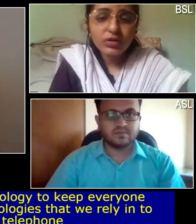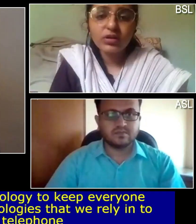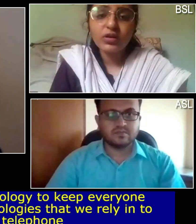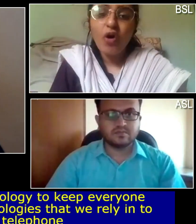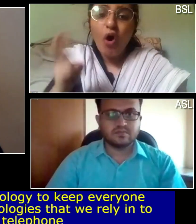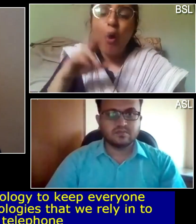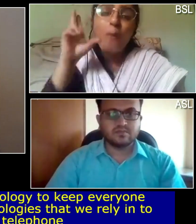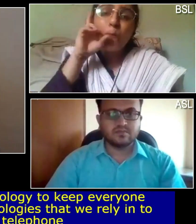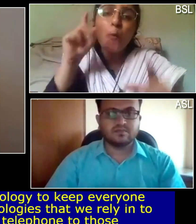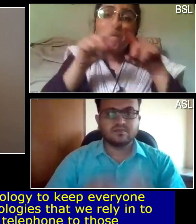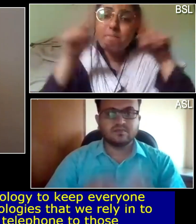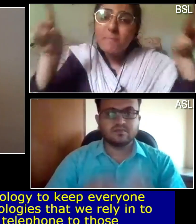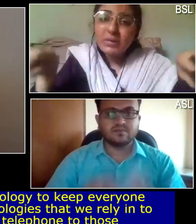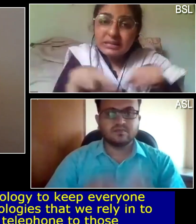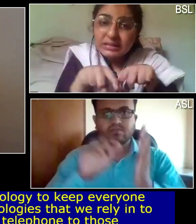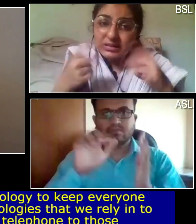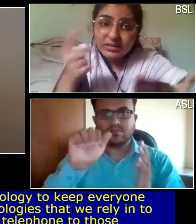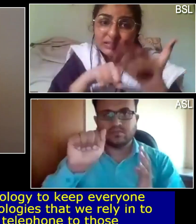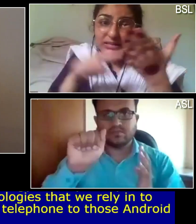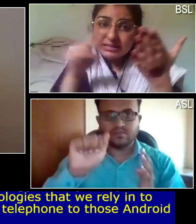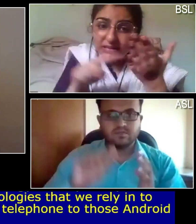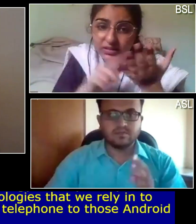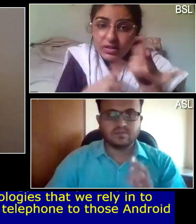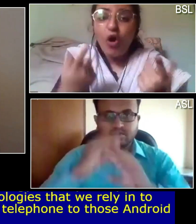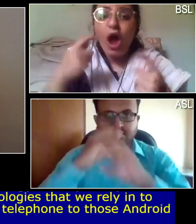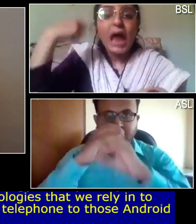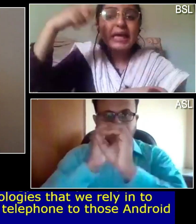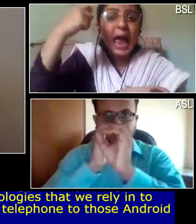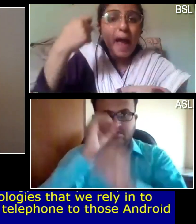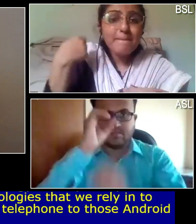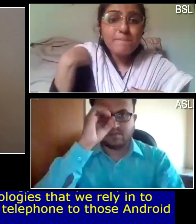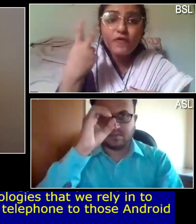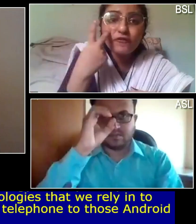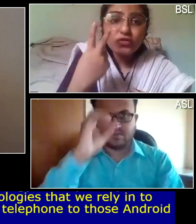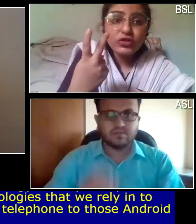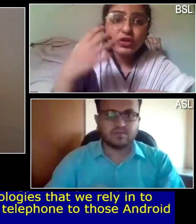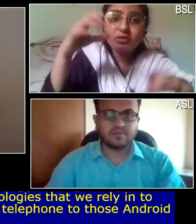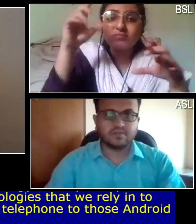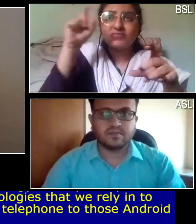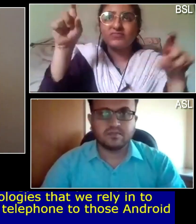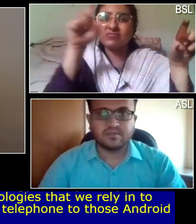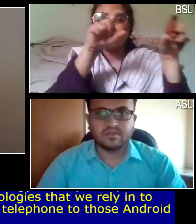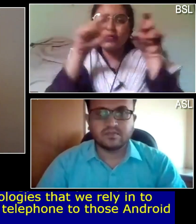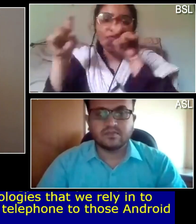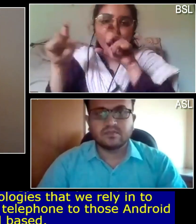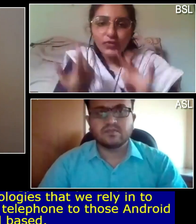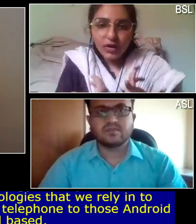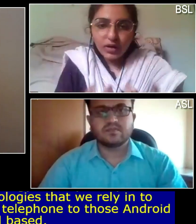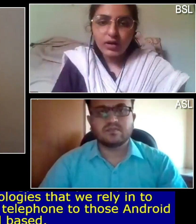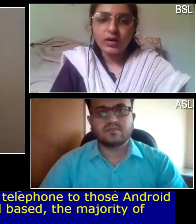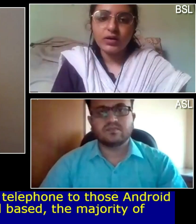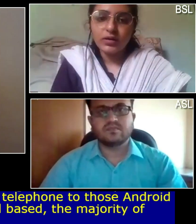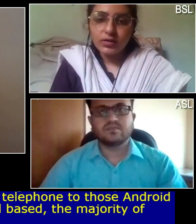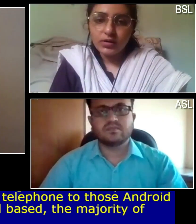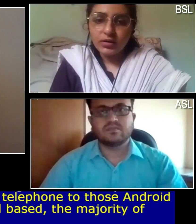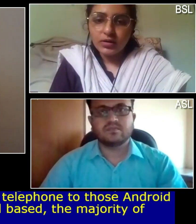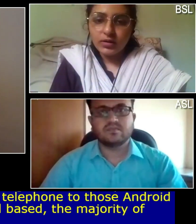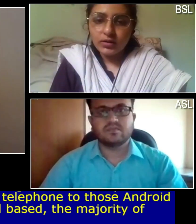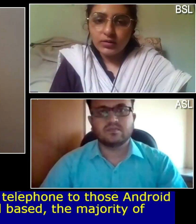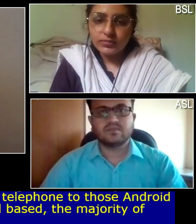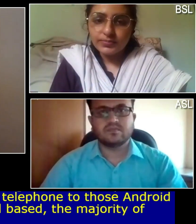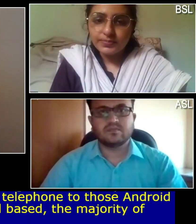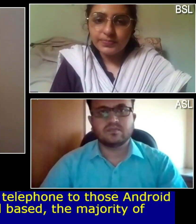tablets to the cameras we use, are all based the majority of them are based on assistive technologies.